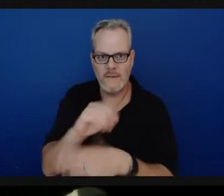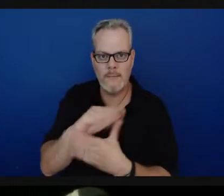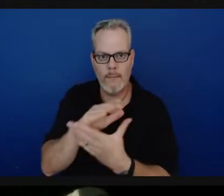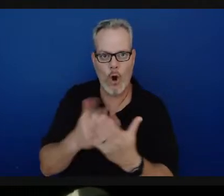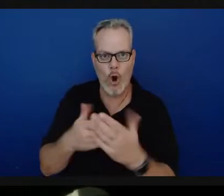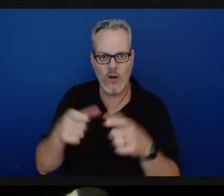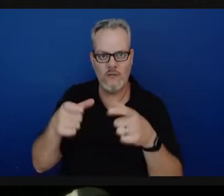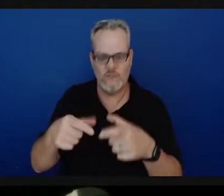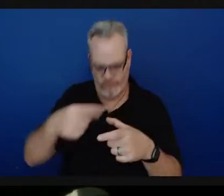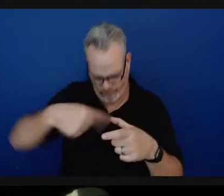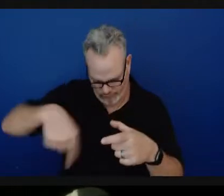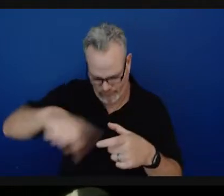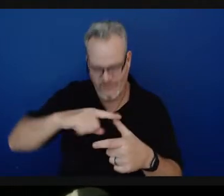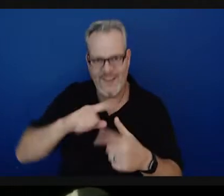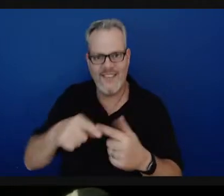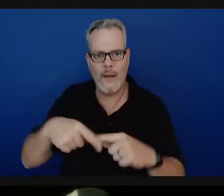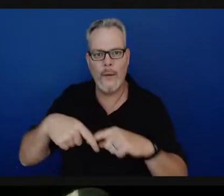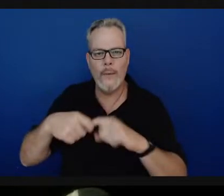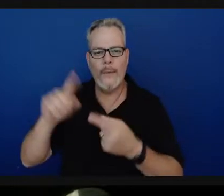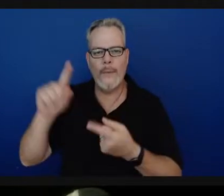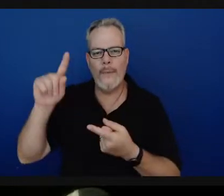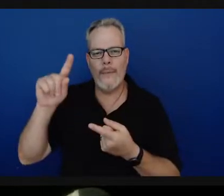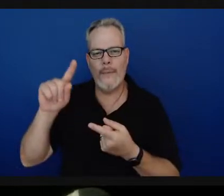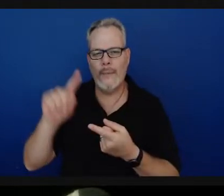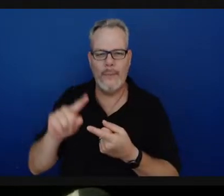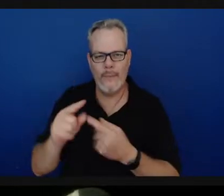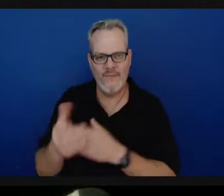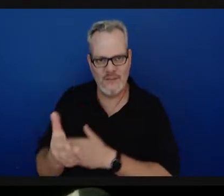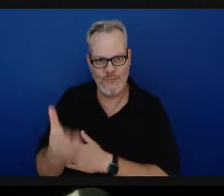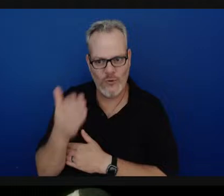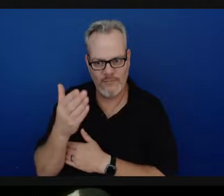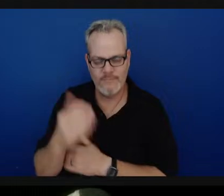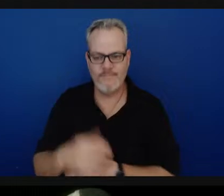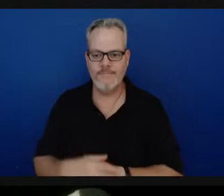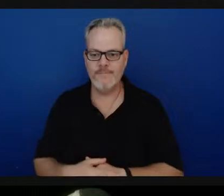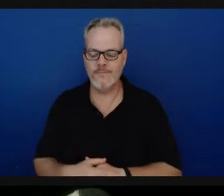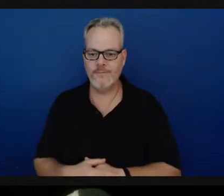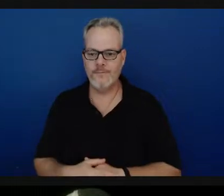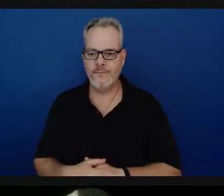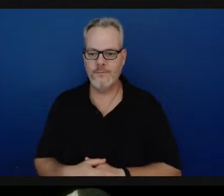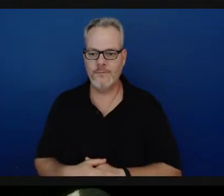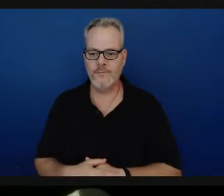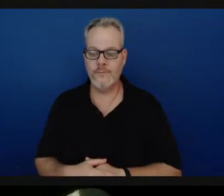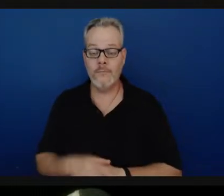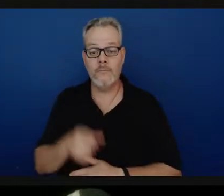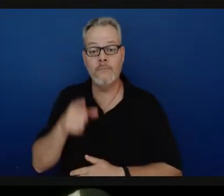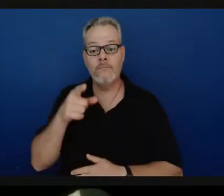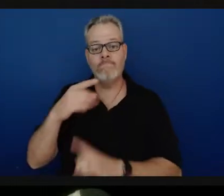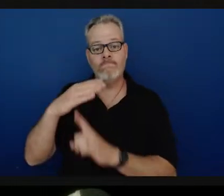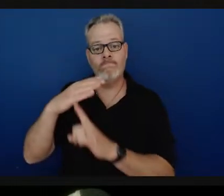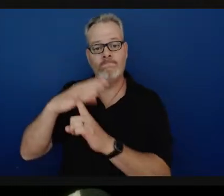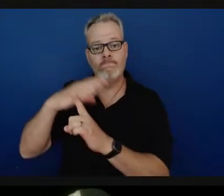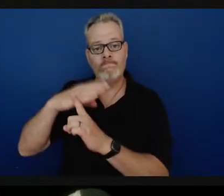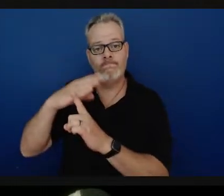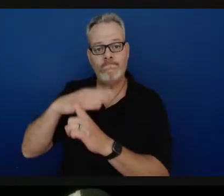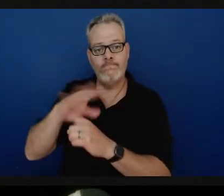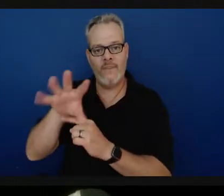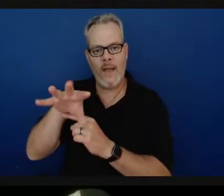it wanes by this morning. That same view in a thermal camera looks like this. It goes by